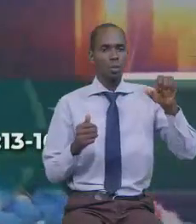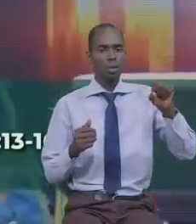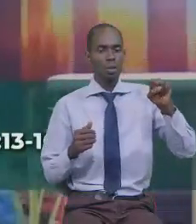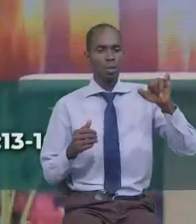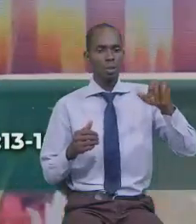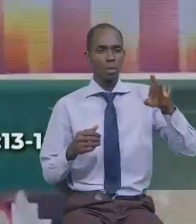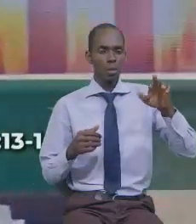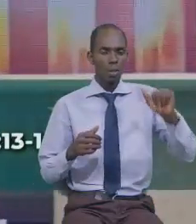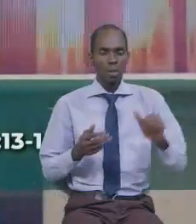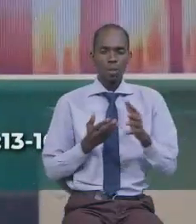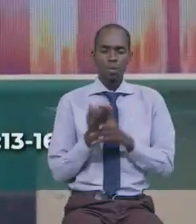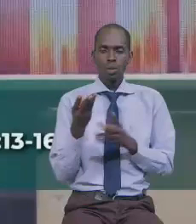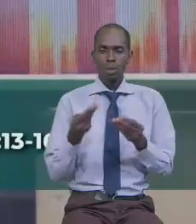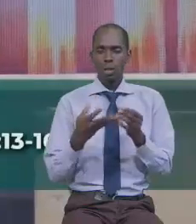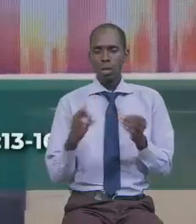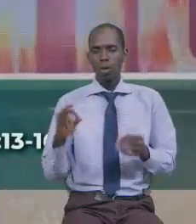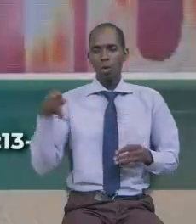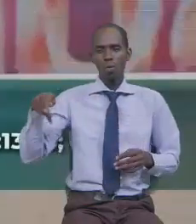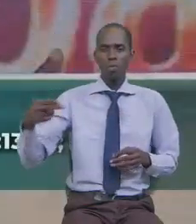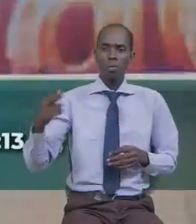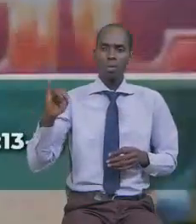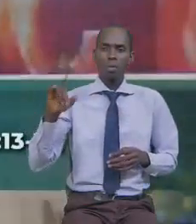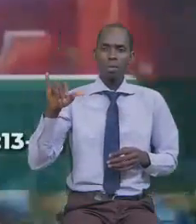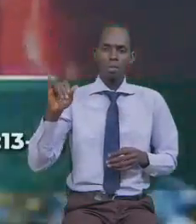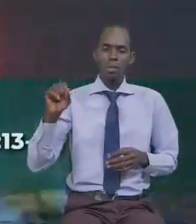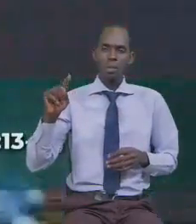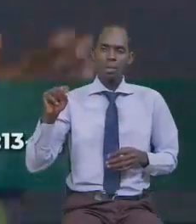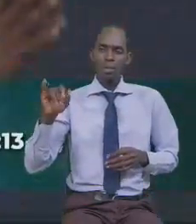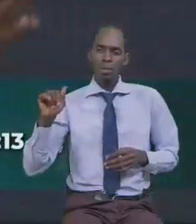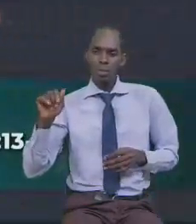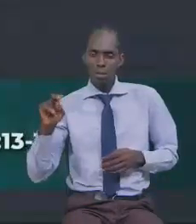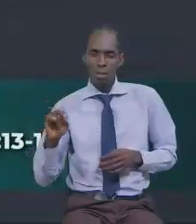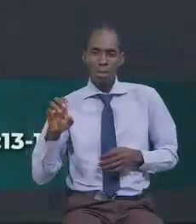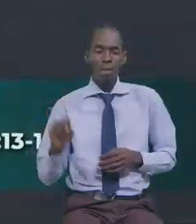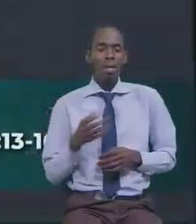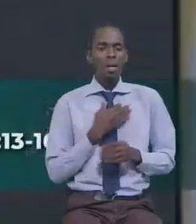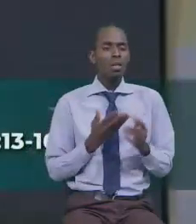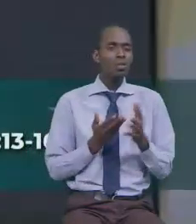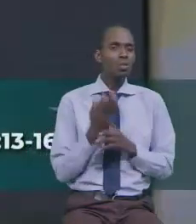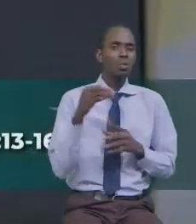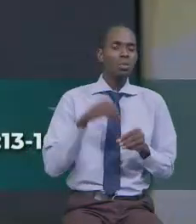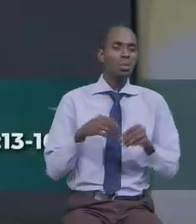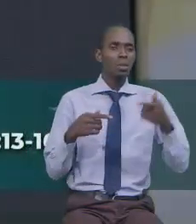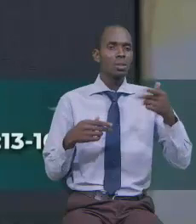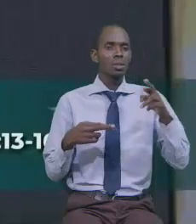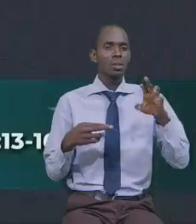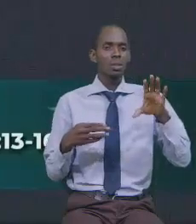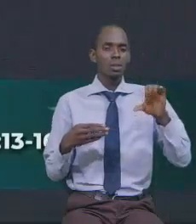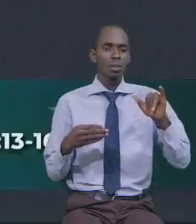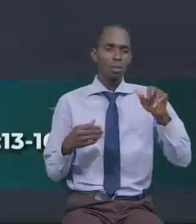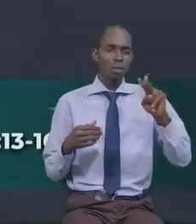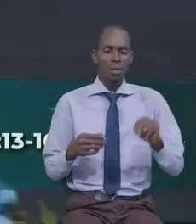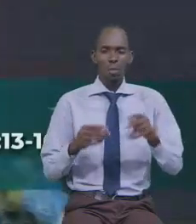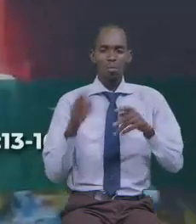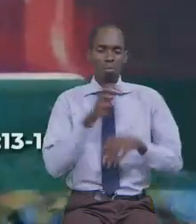Philistines, and he led them through the Grecian Empire, he's walking and walking. My Father walketh hitherto. And